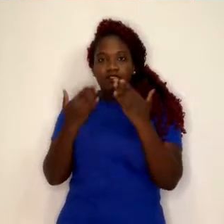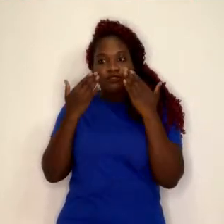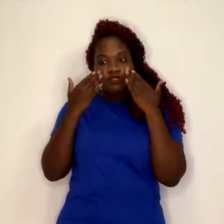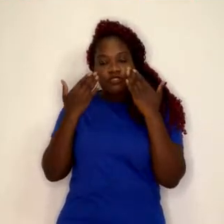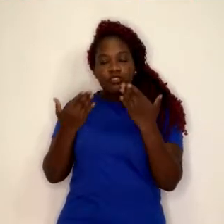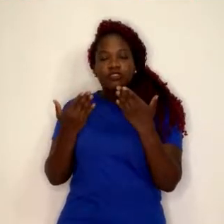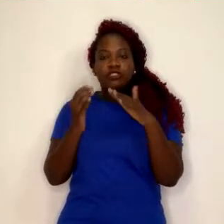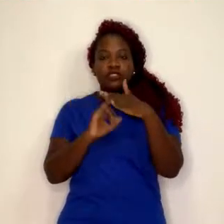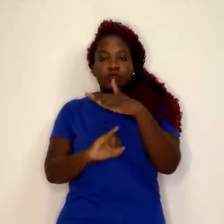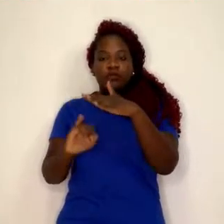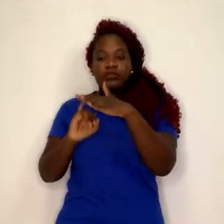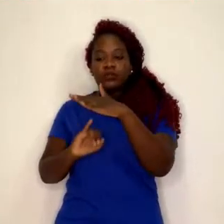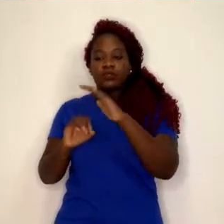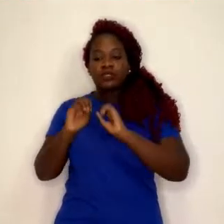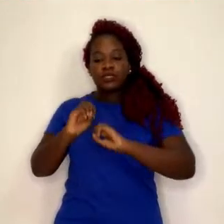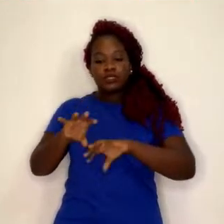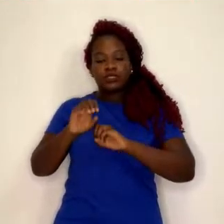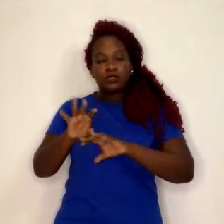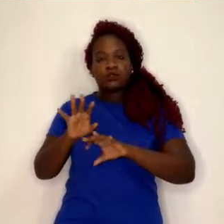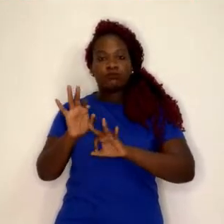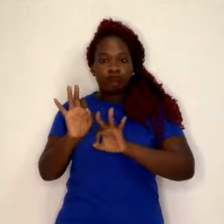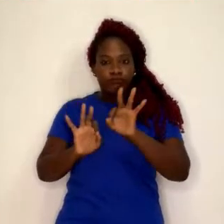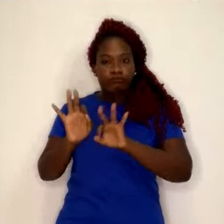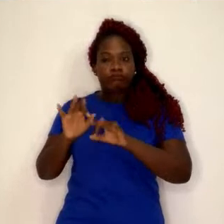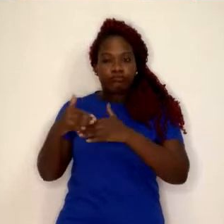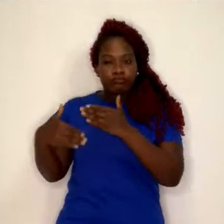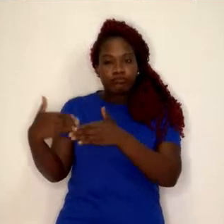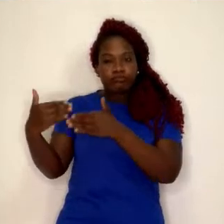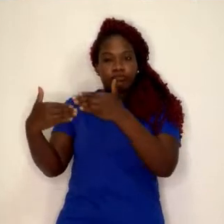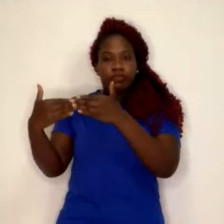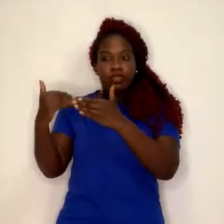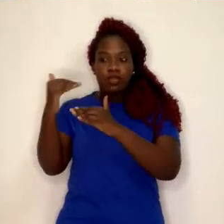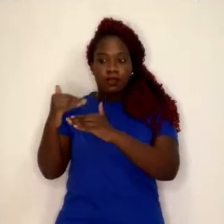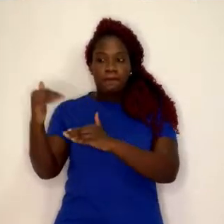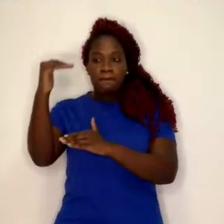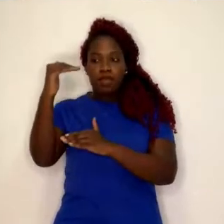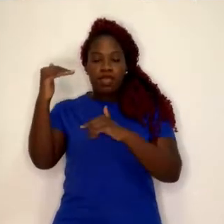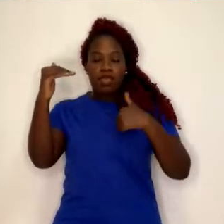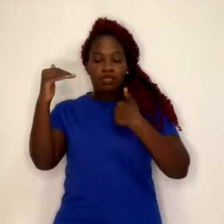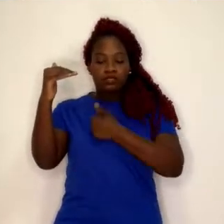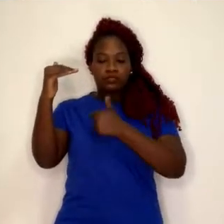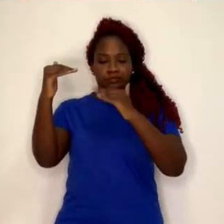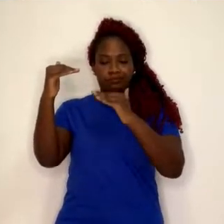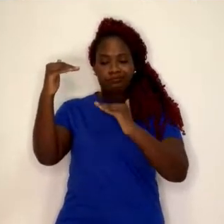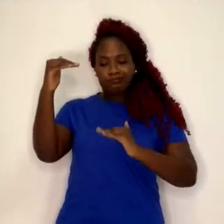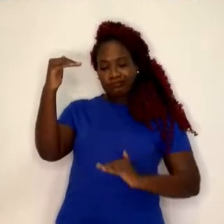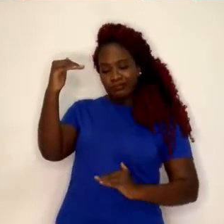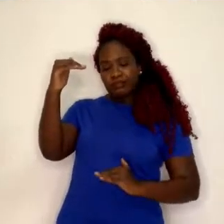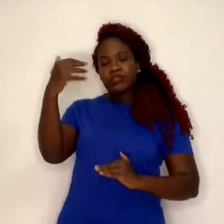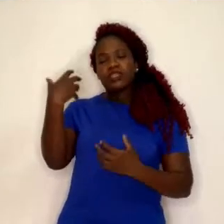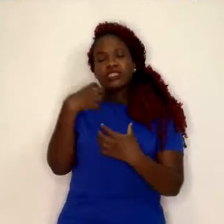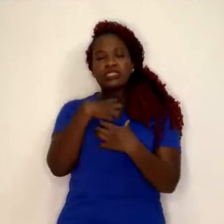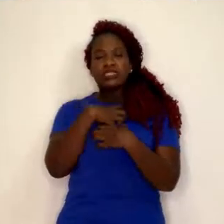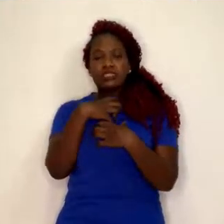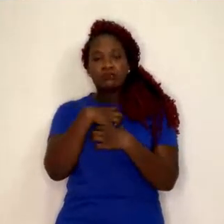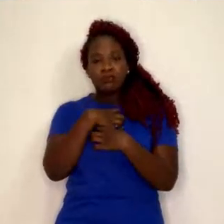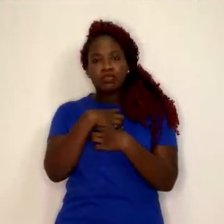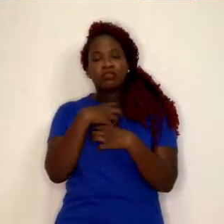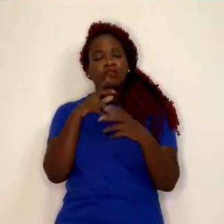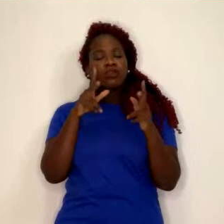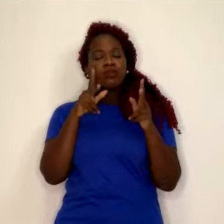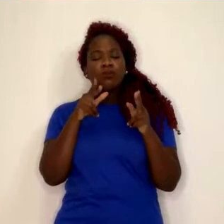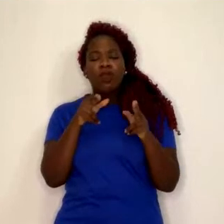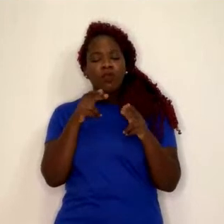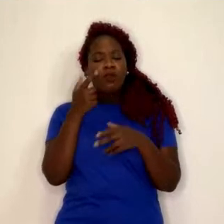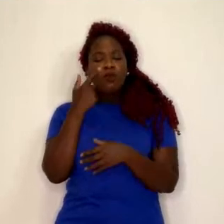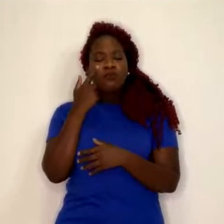what teaching institutions have been constituting itself. And it is a bit about this feeling that we